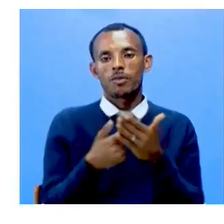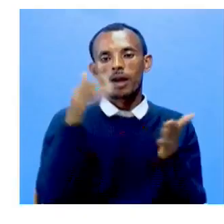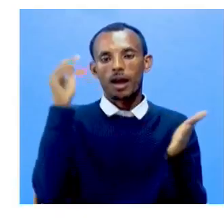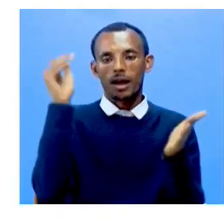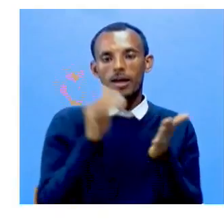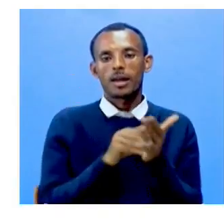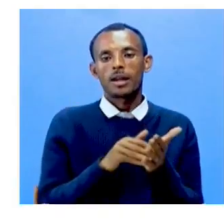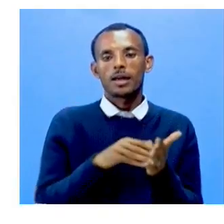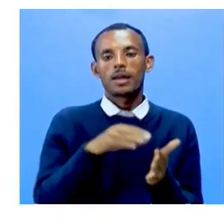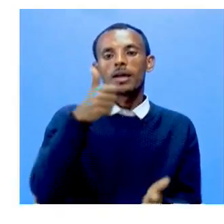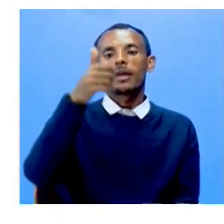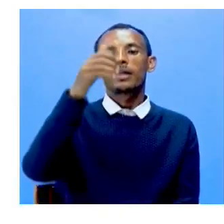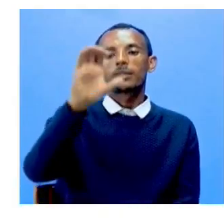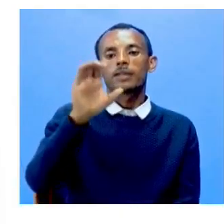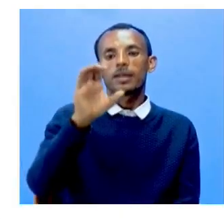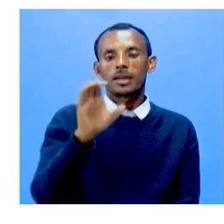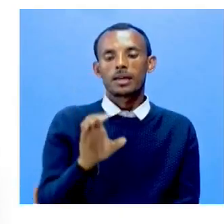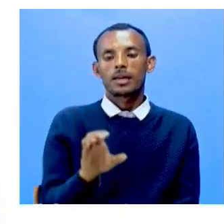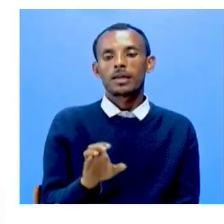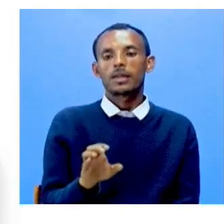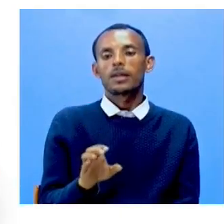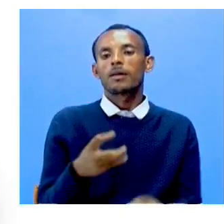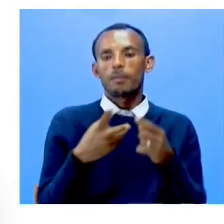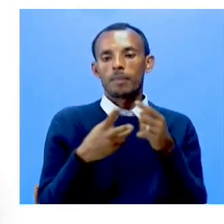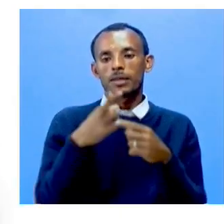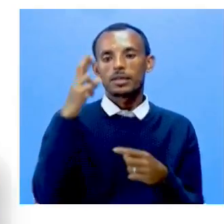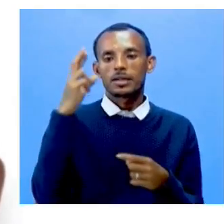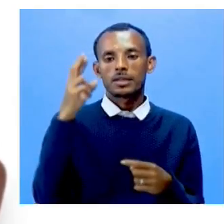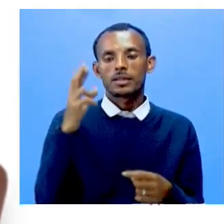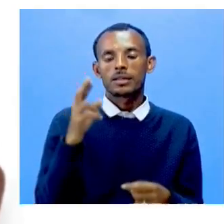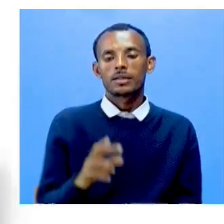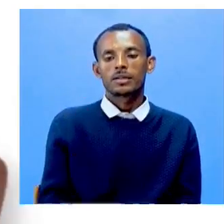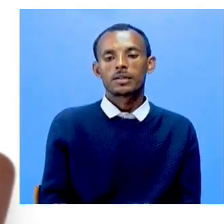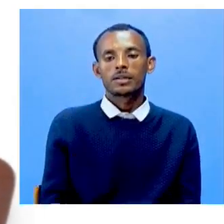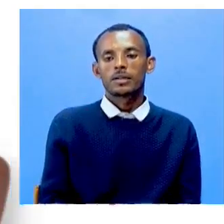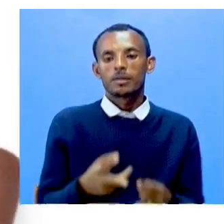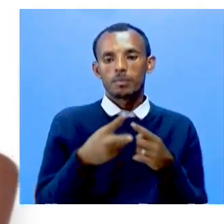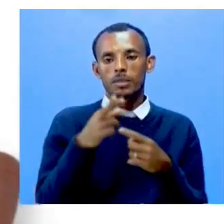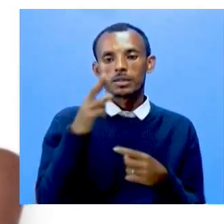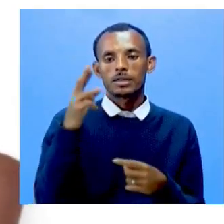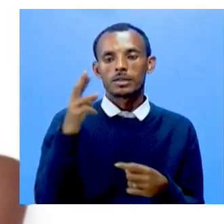again, AC bisects